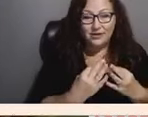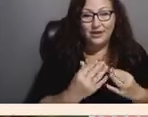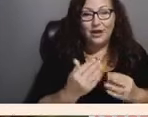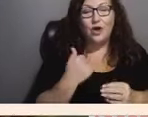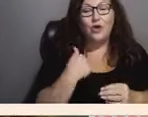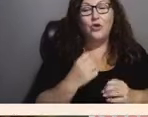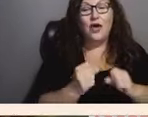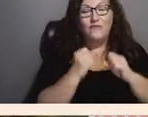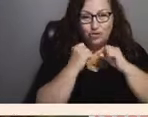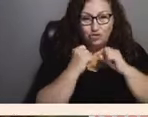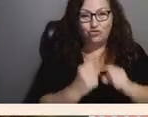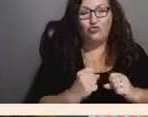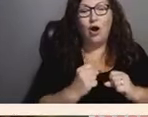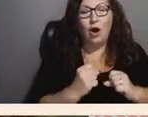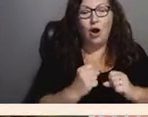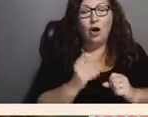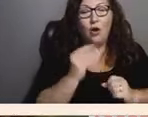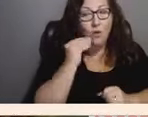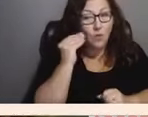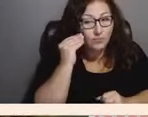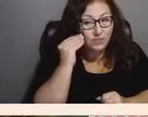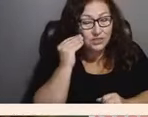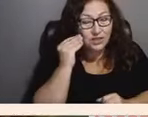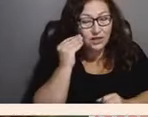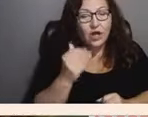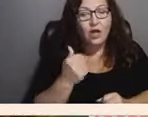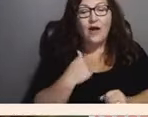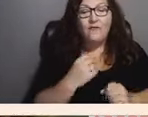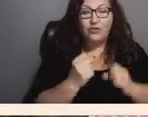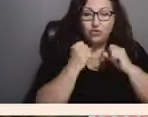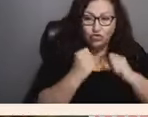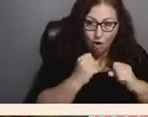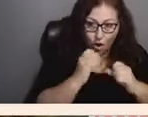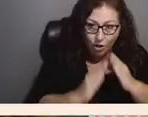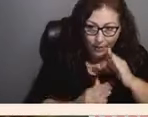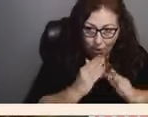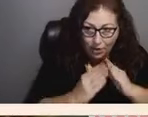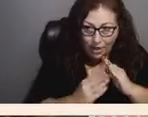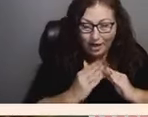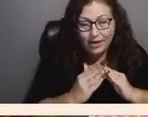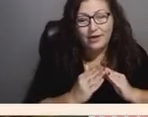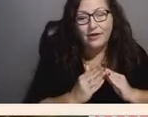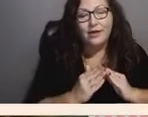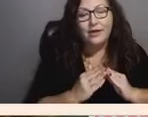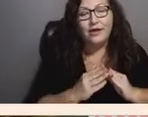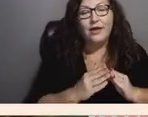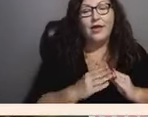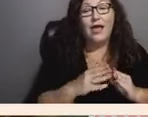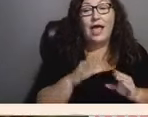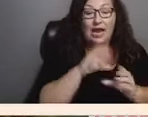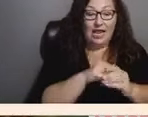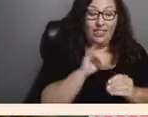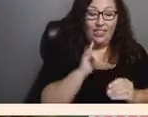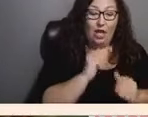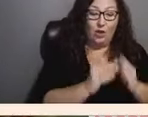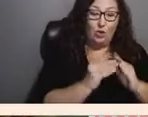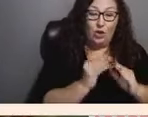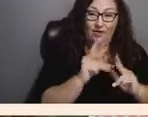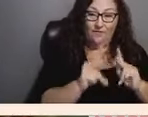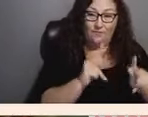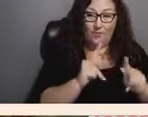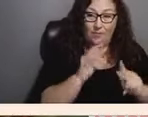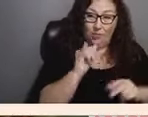strong home, you have a strong community, and in that community of people that are